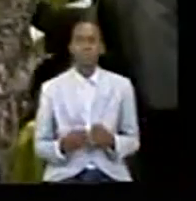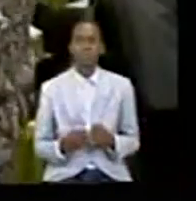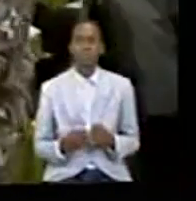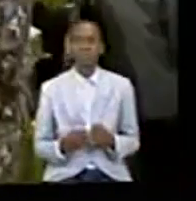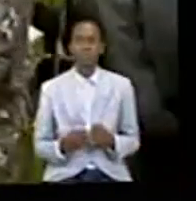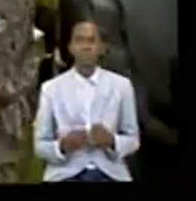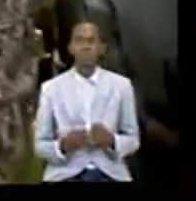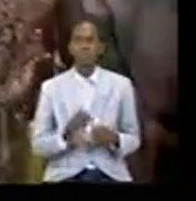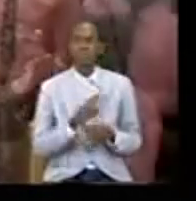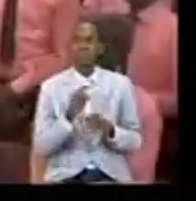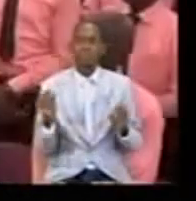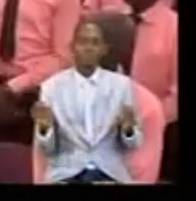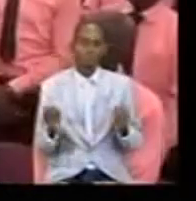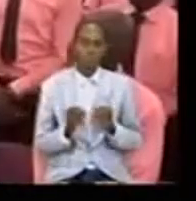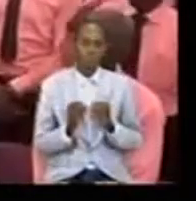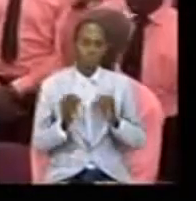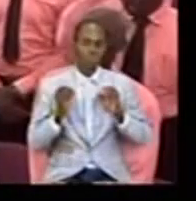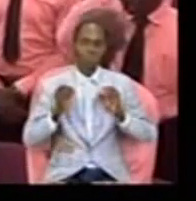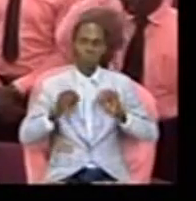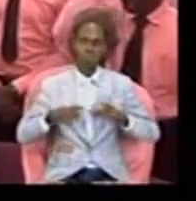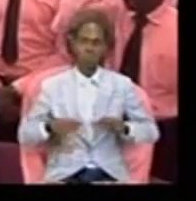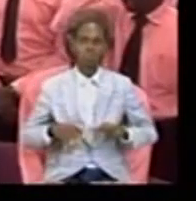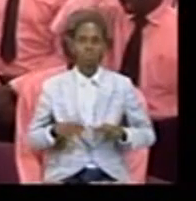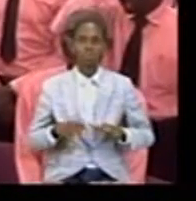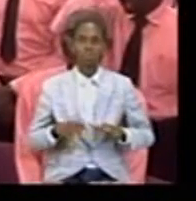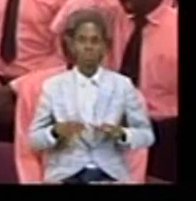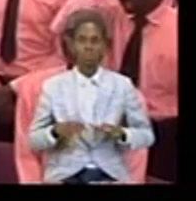No more depression.